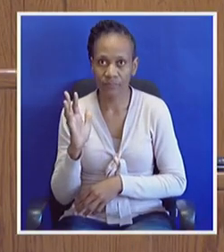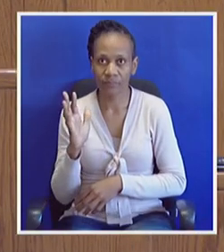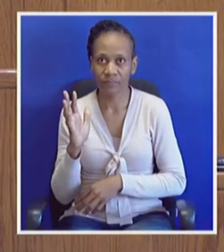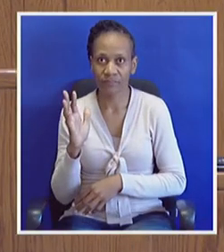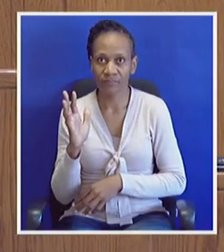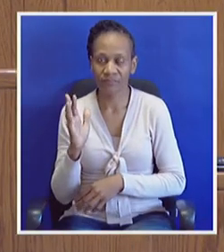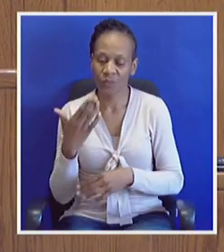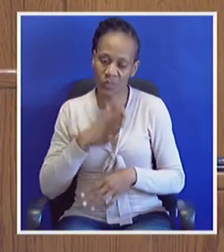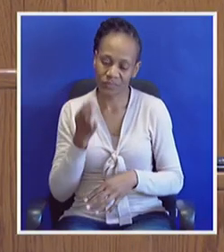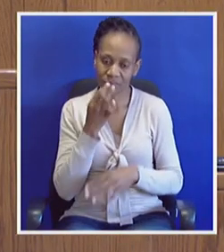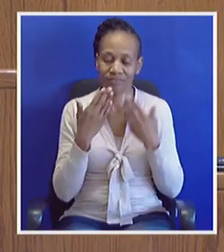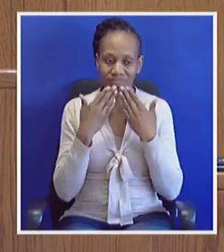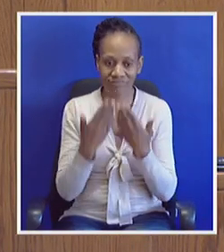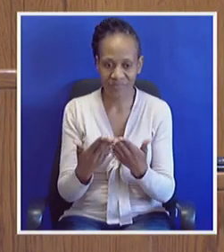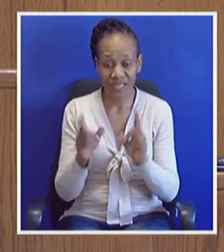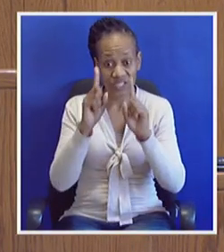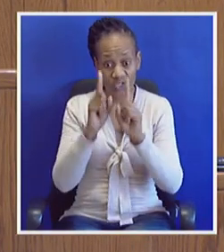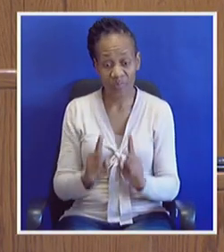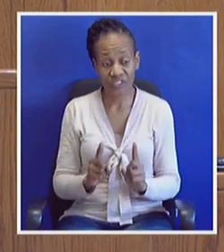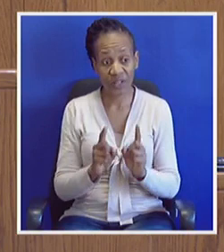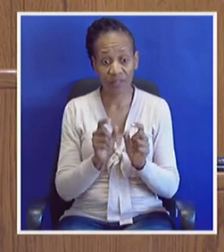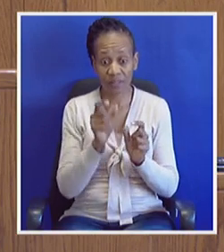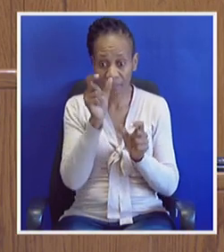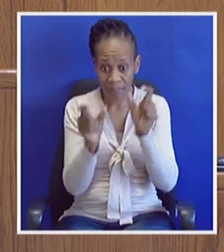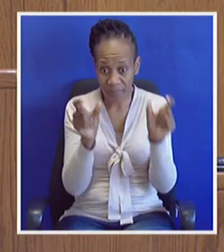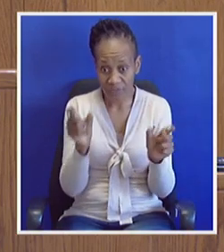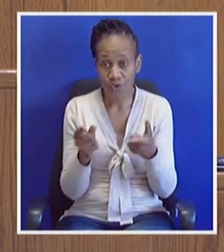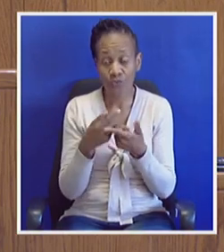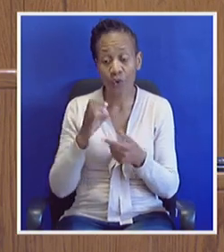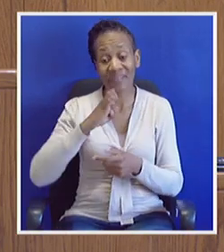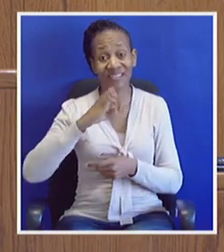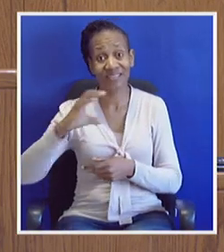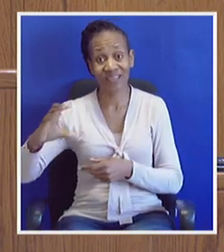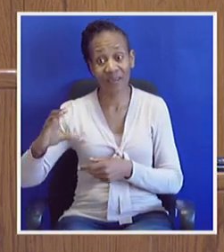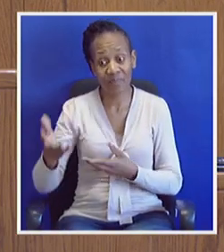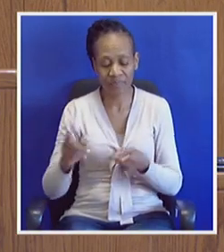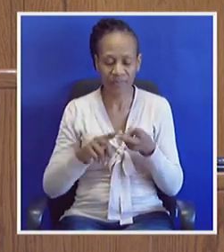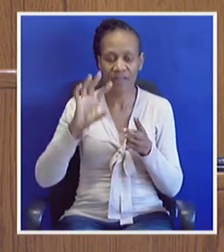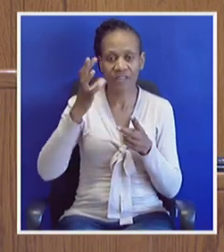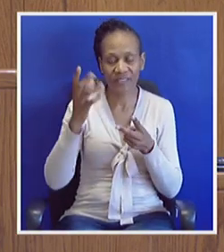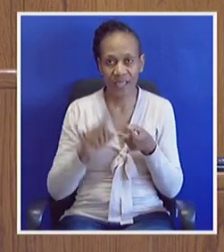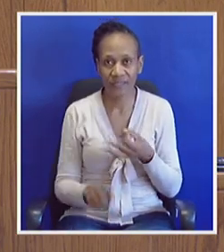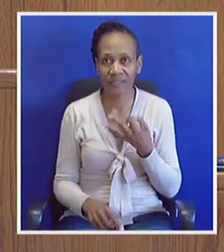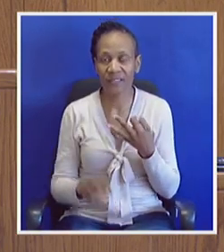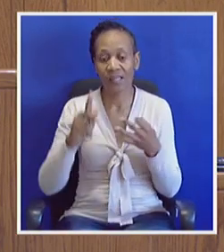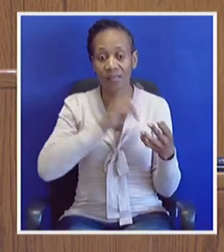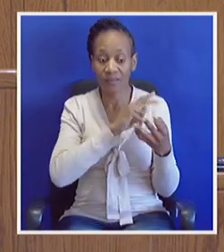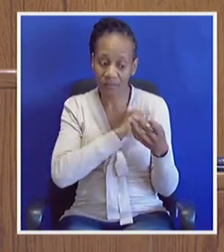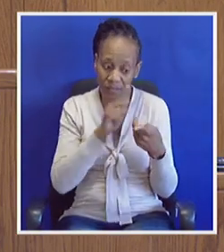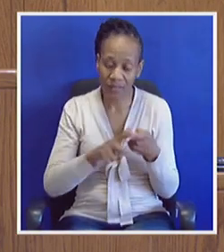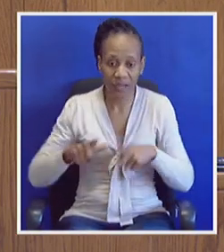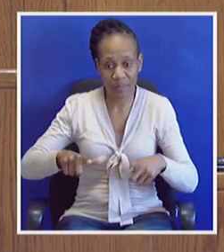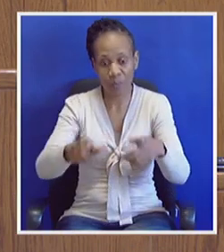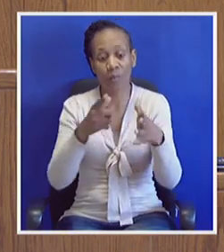express our gratitude to the special delegates from the Eastern Cape, the Free State, KZN,